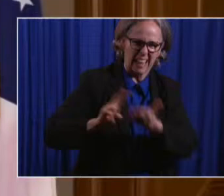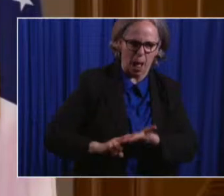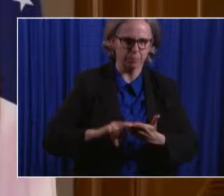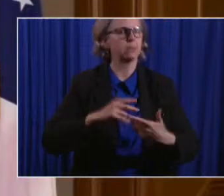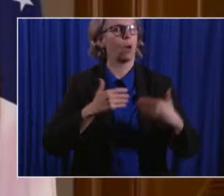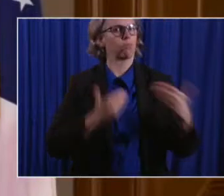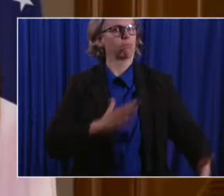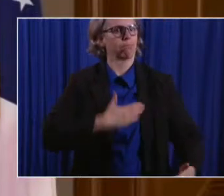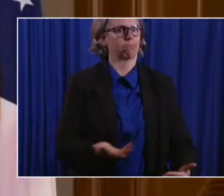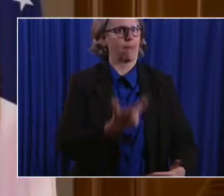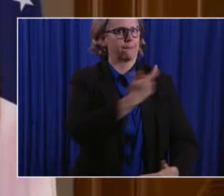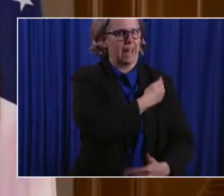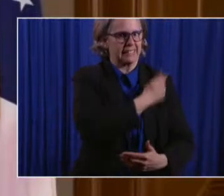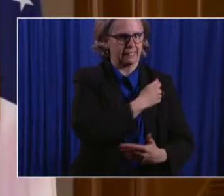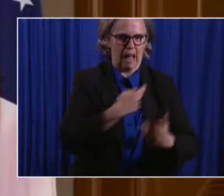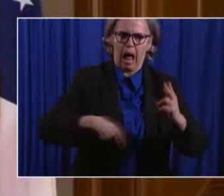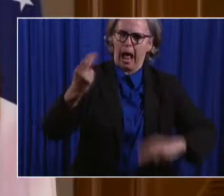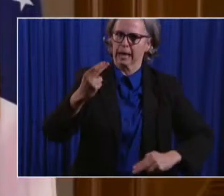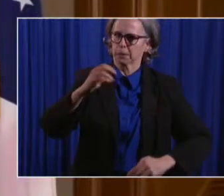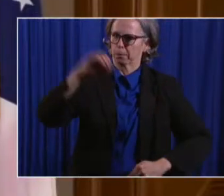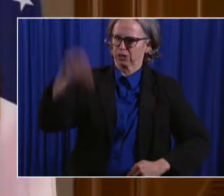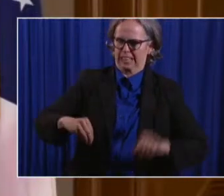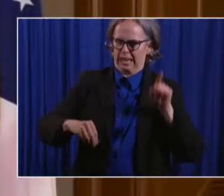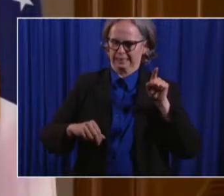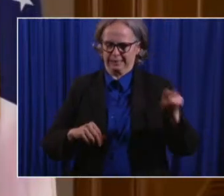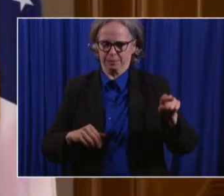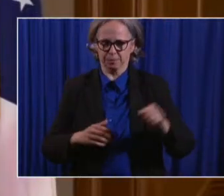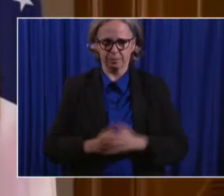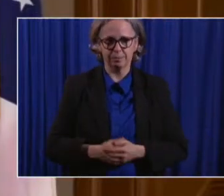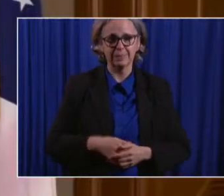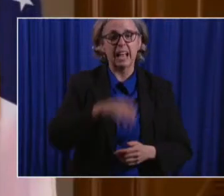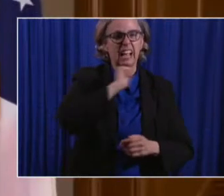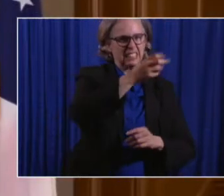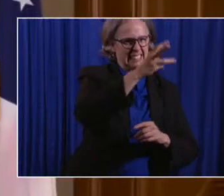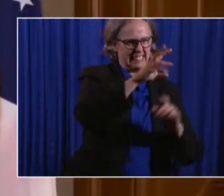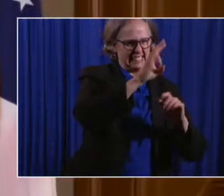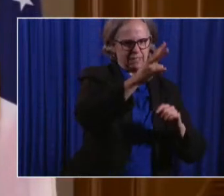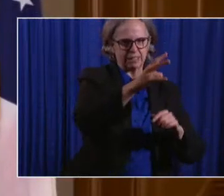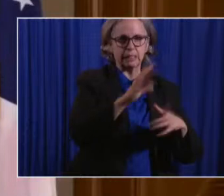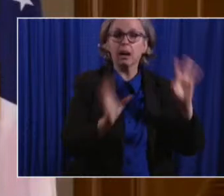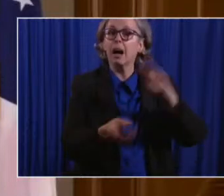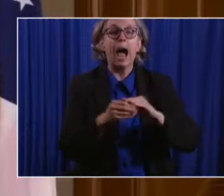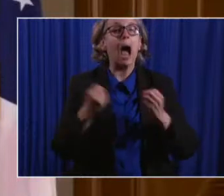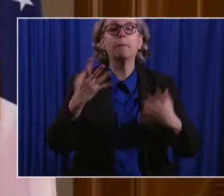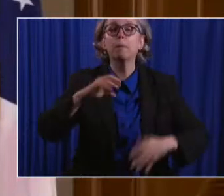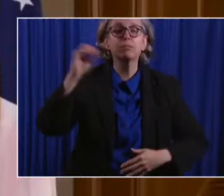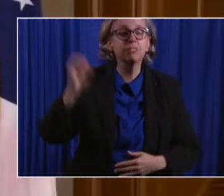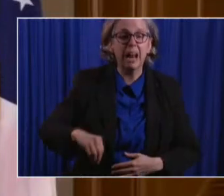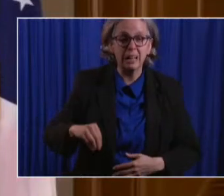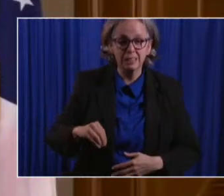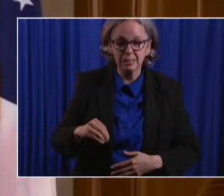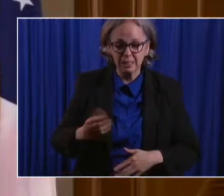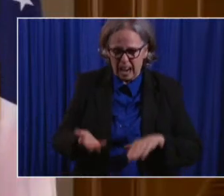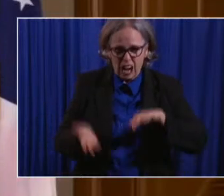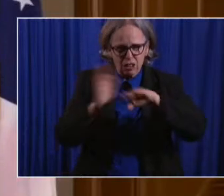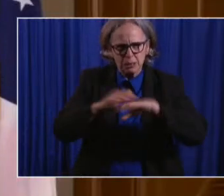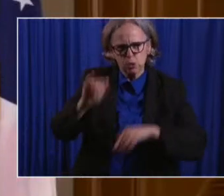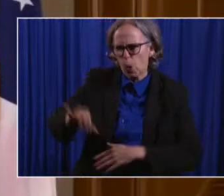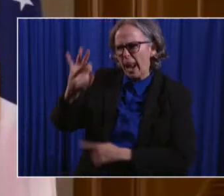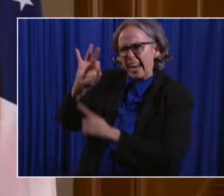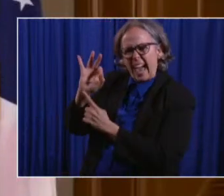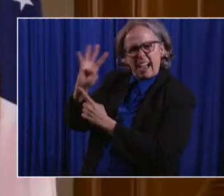and win that. That group, the 16 to 17-year-olds, there's been a 94% increase in